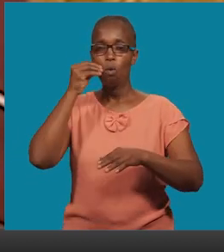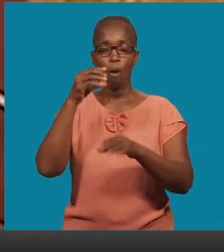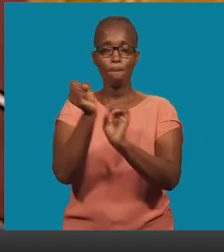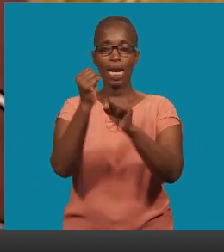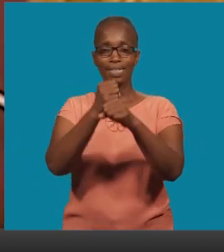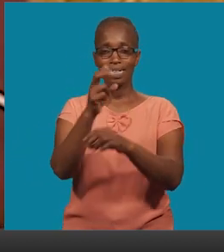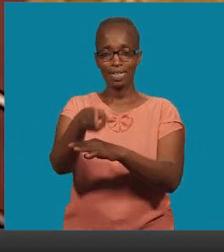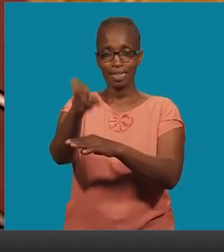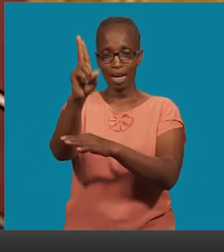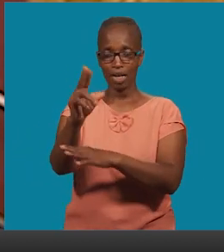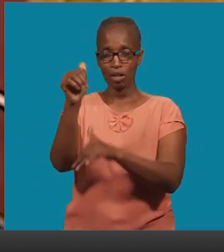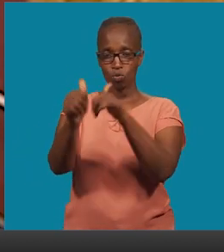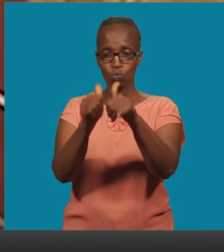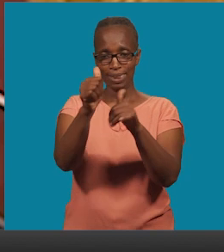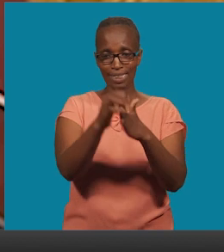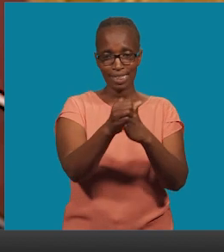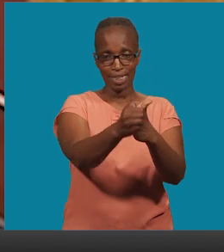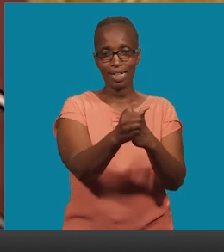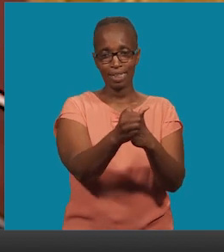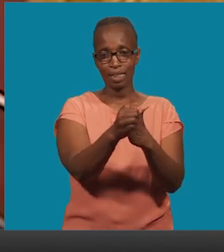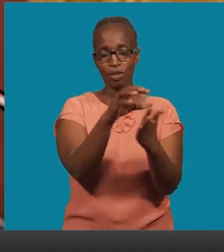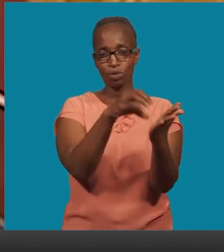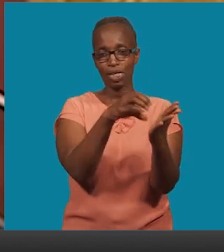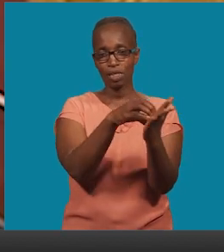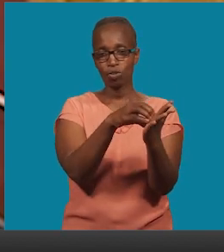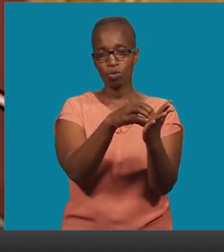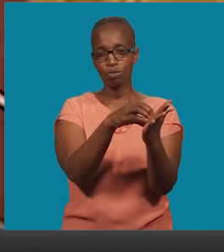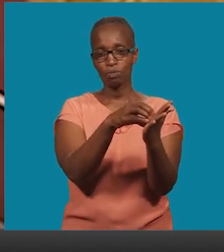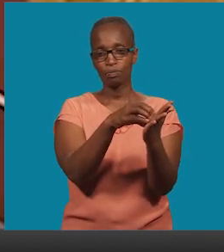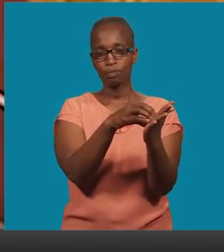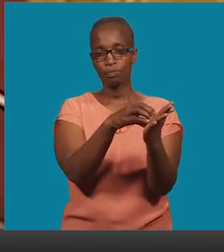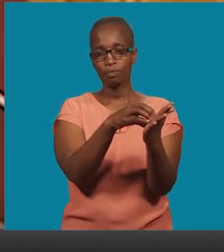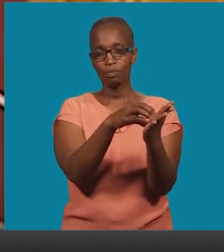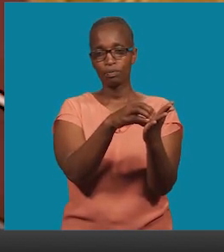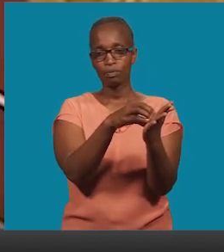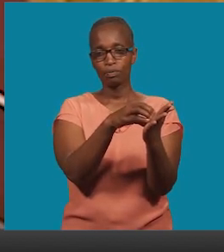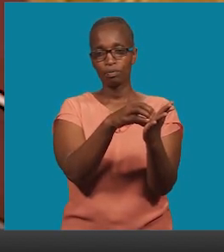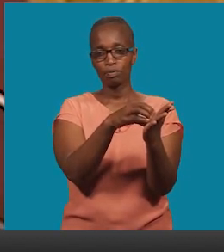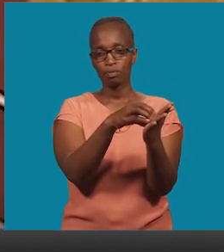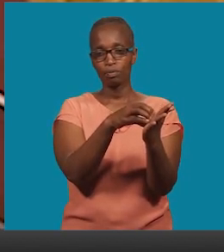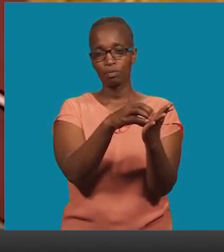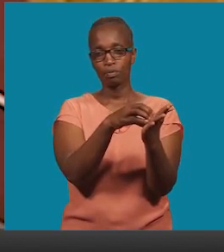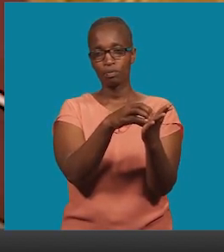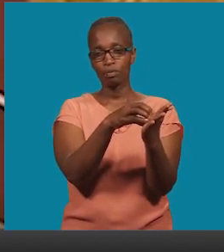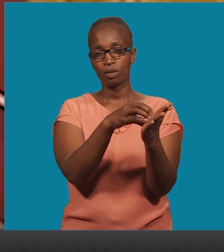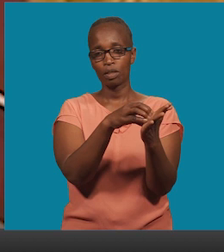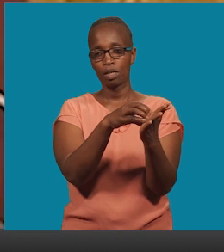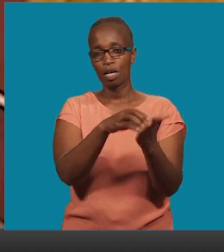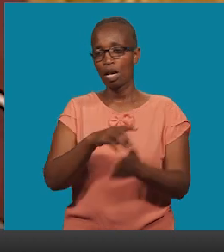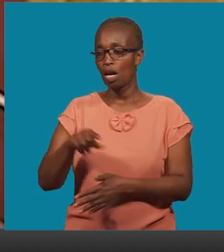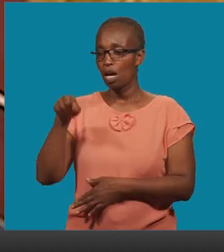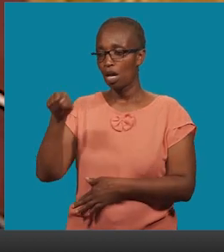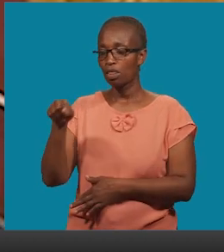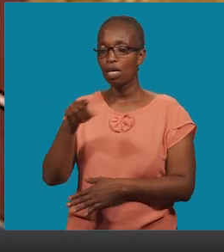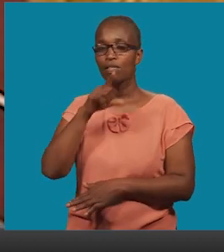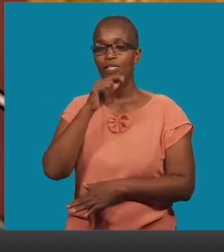looking at this house to sort out this issue. And I want also to encourage you, tell